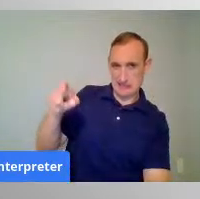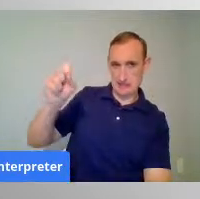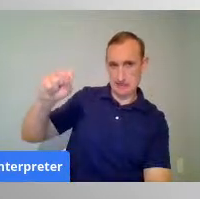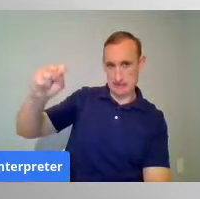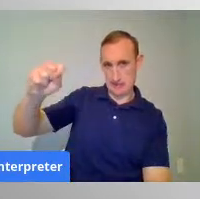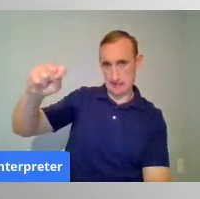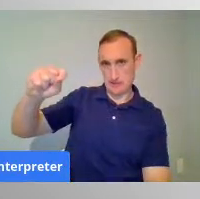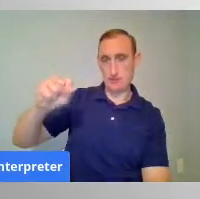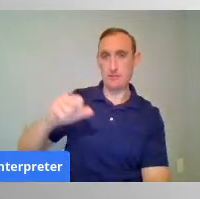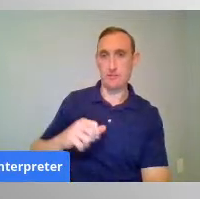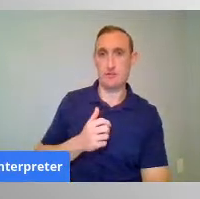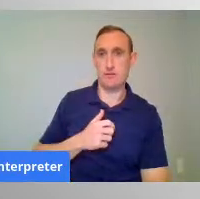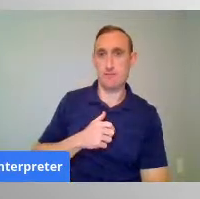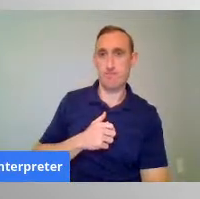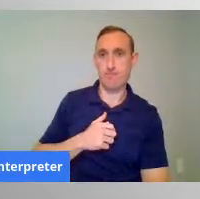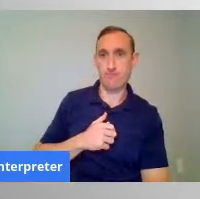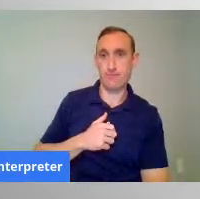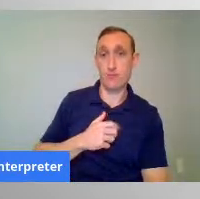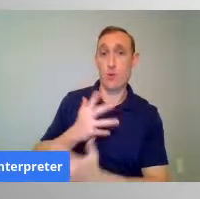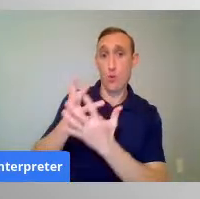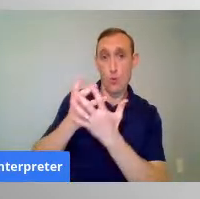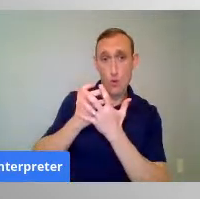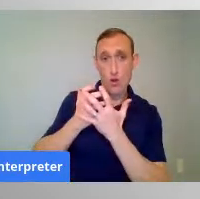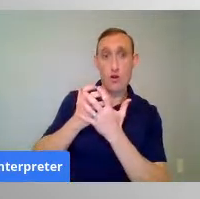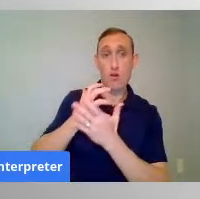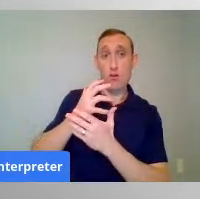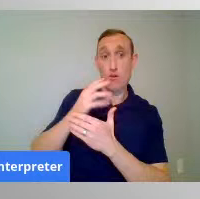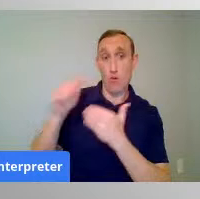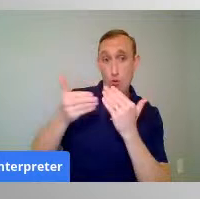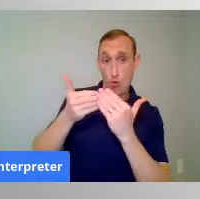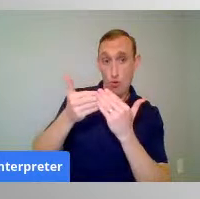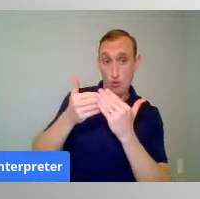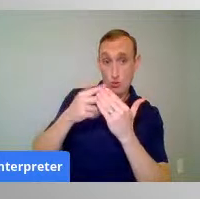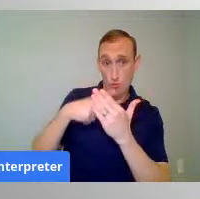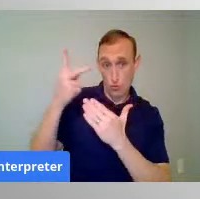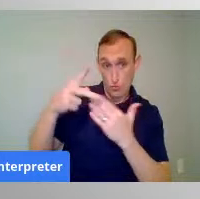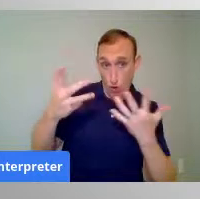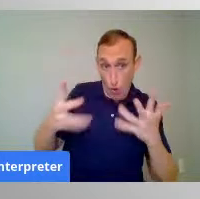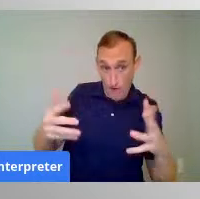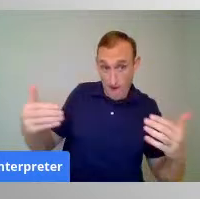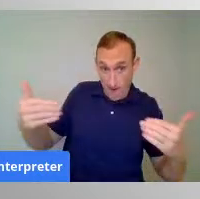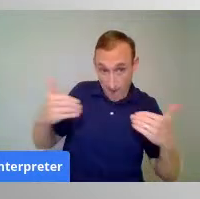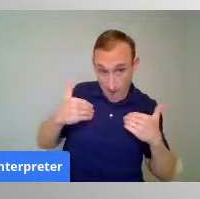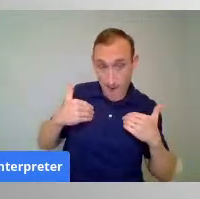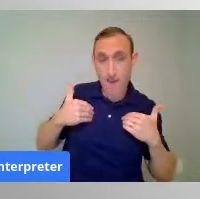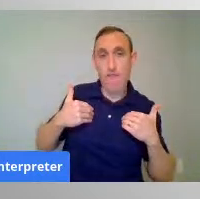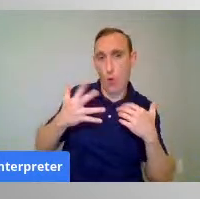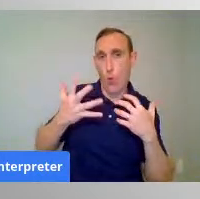complete utilization of the programs that do exist. You know, we wouldn't want empty slots.